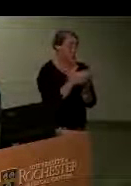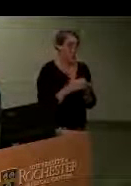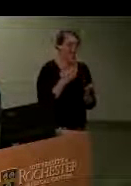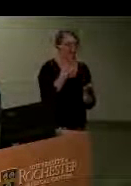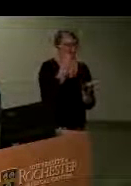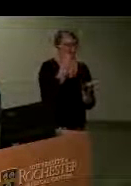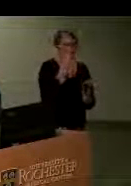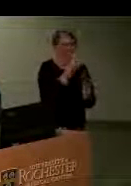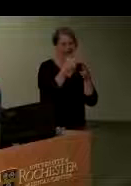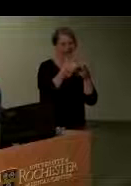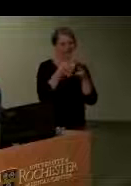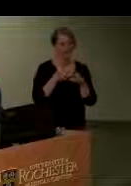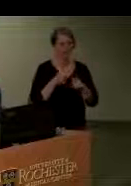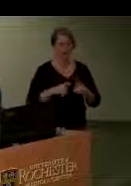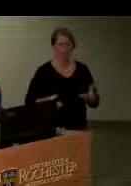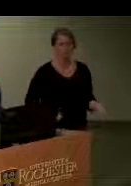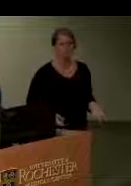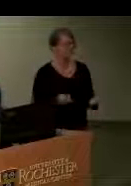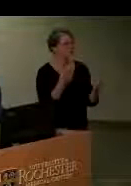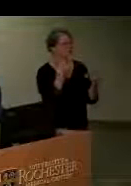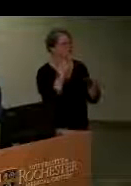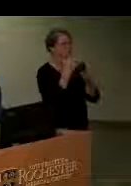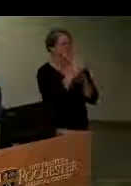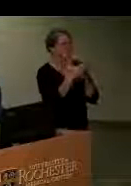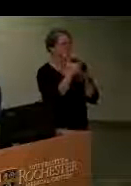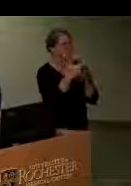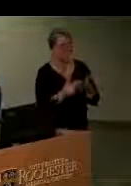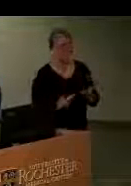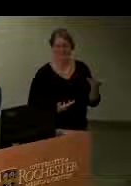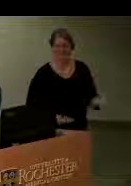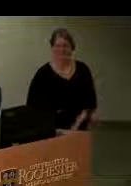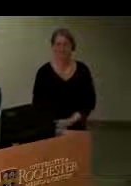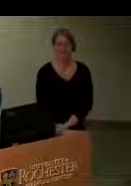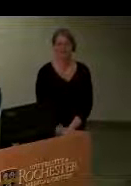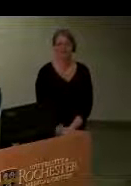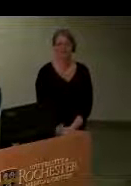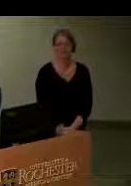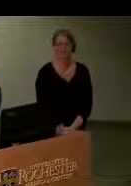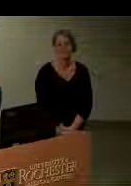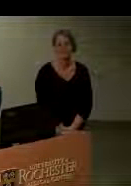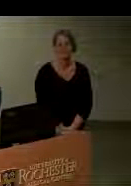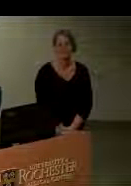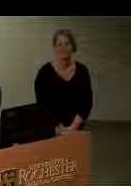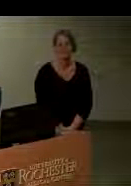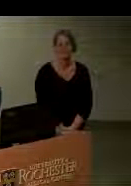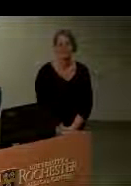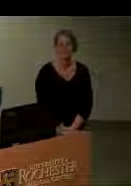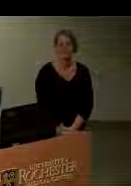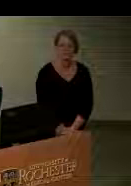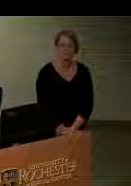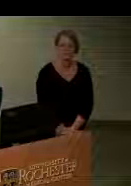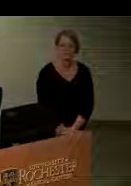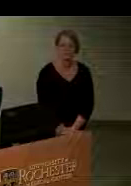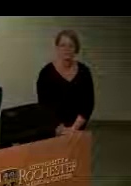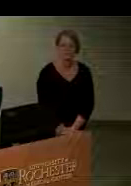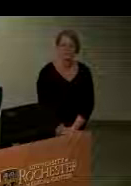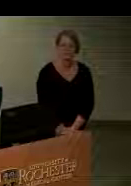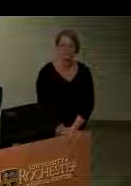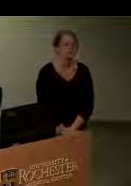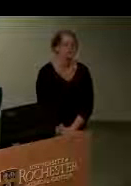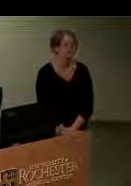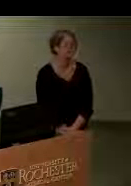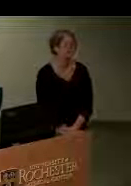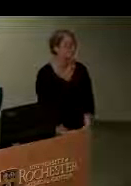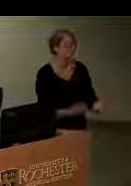names, but you'll see what they are. So we teach them communication